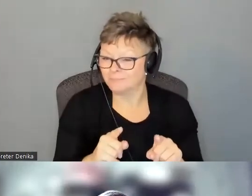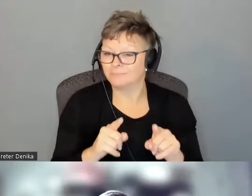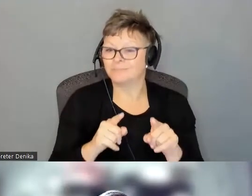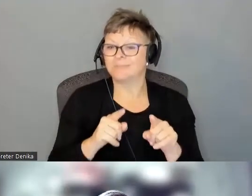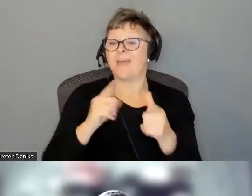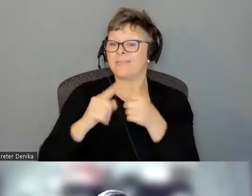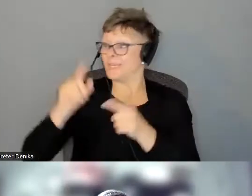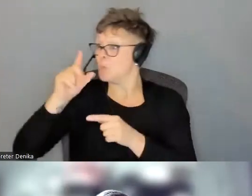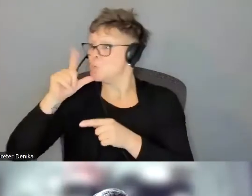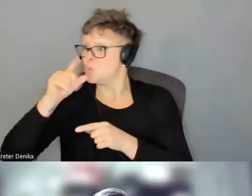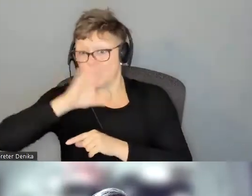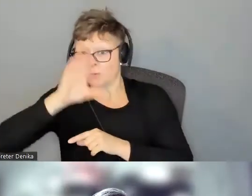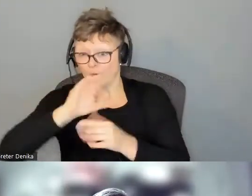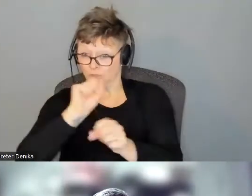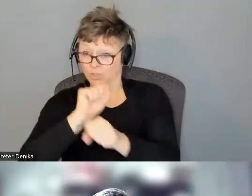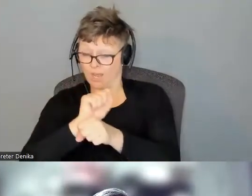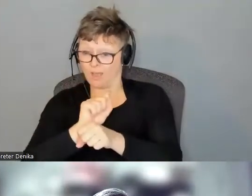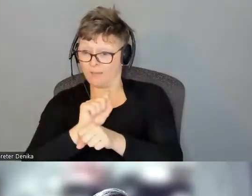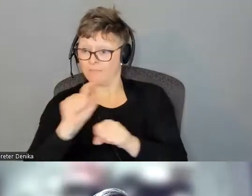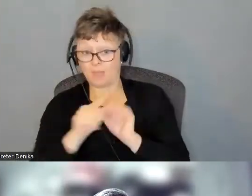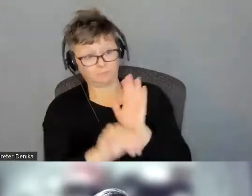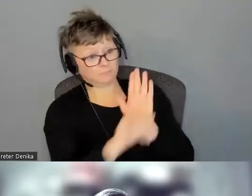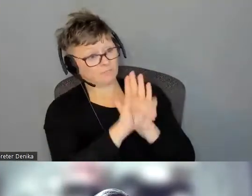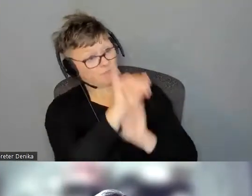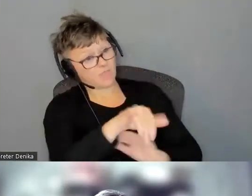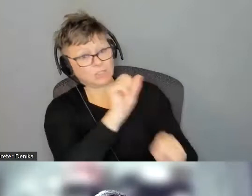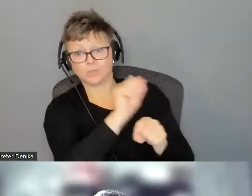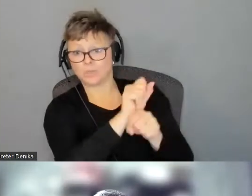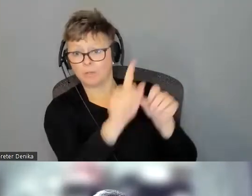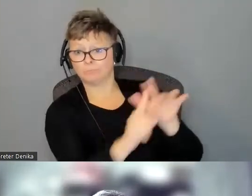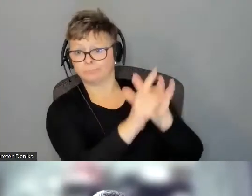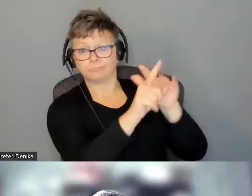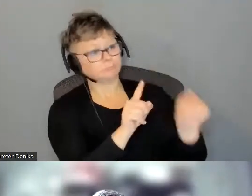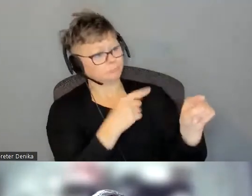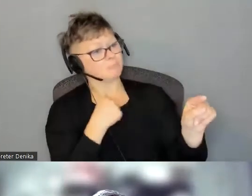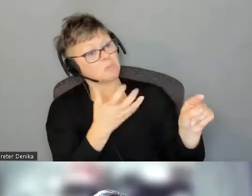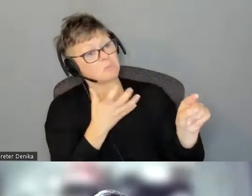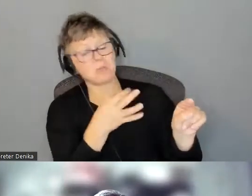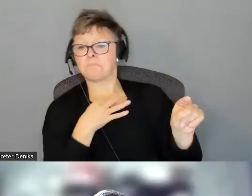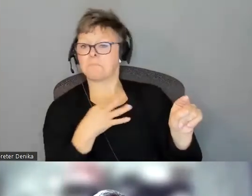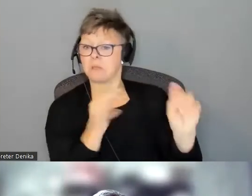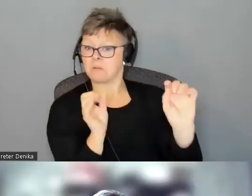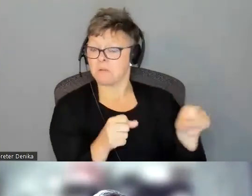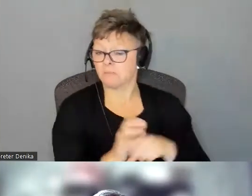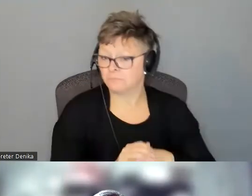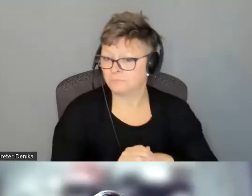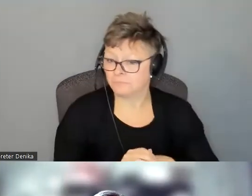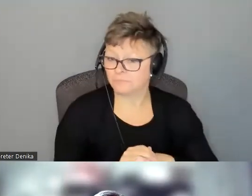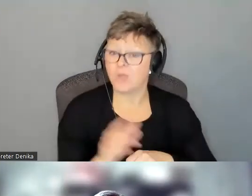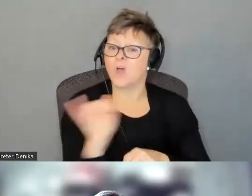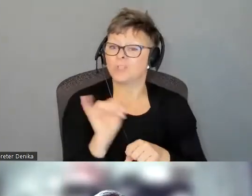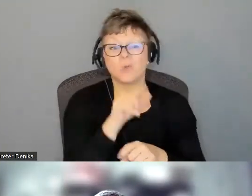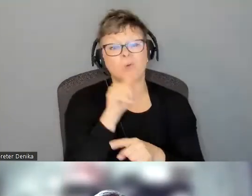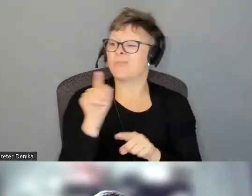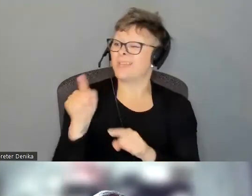to then identify if that is a job that they want to go and apply for. There is also an opportunity for that job seeker, if they